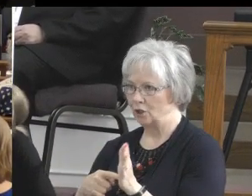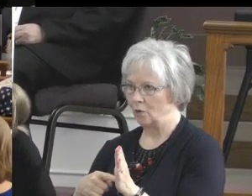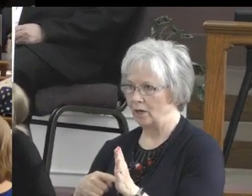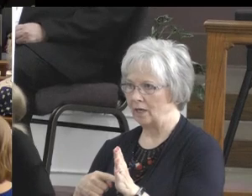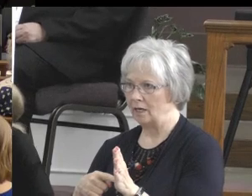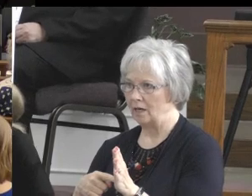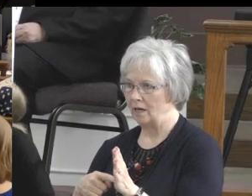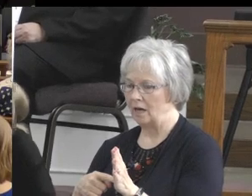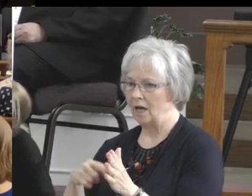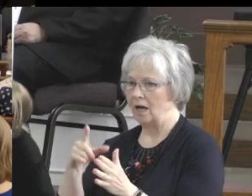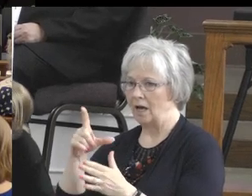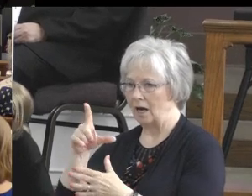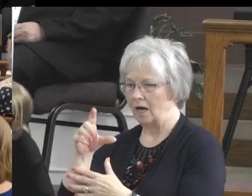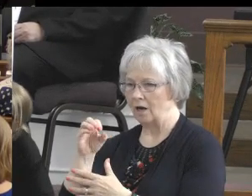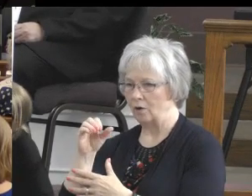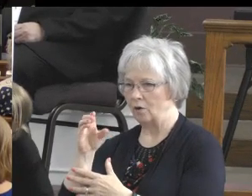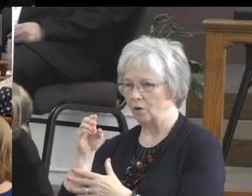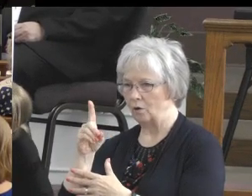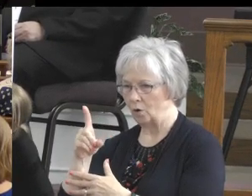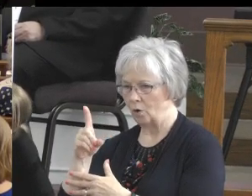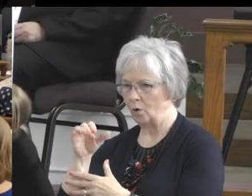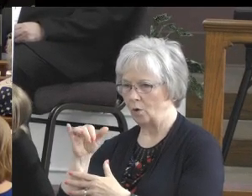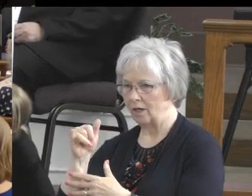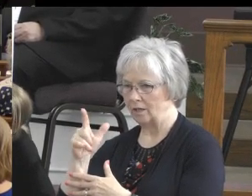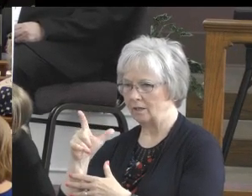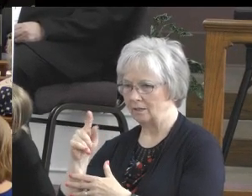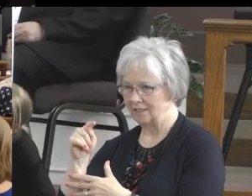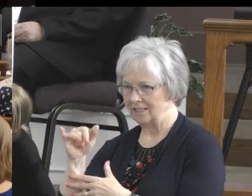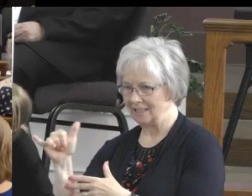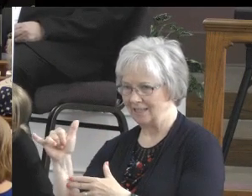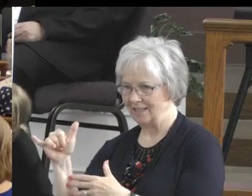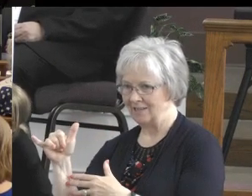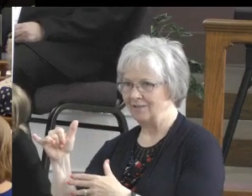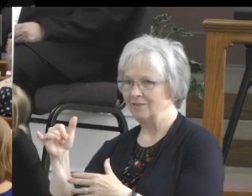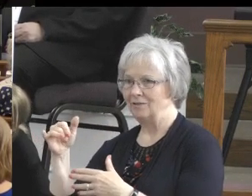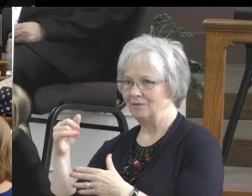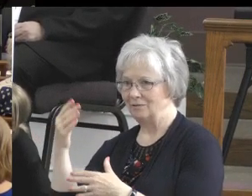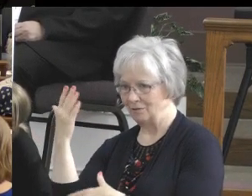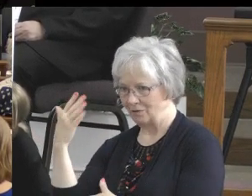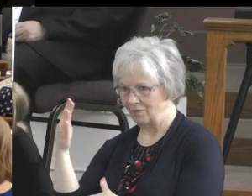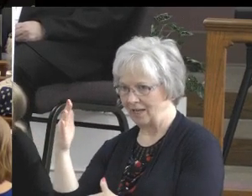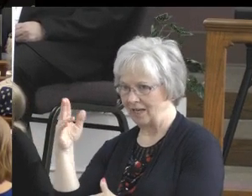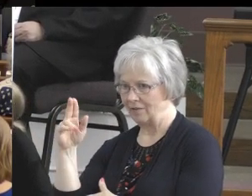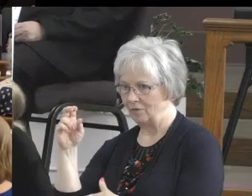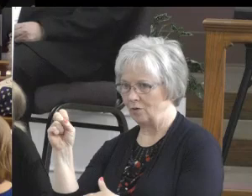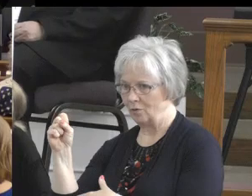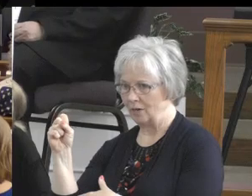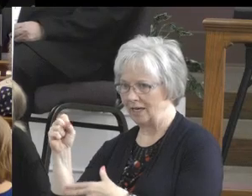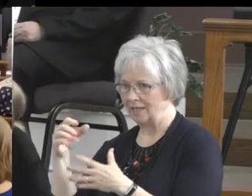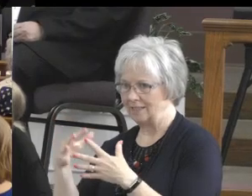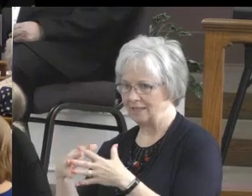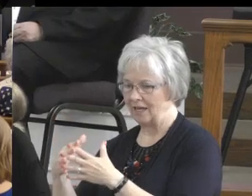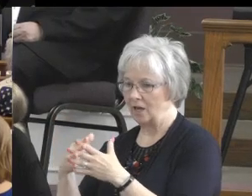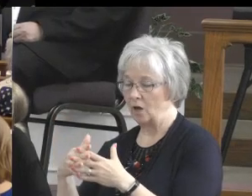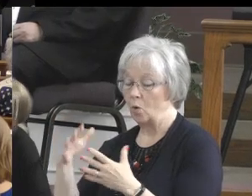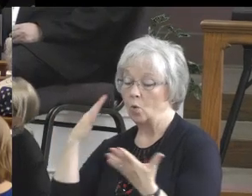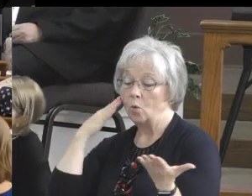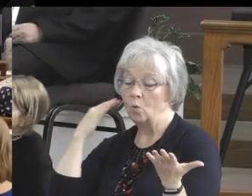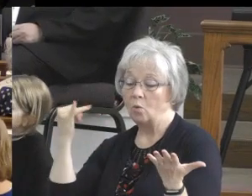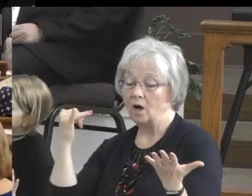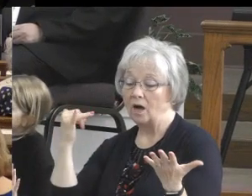to our flag and to the United States of America. All right. Why does the flag have 13 stripes?